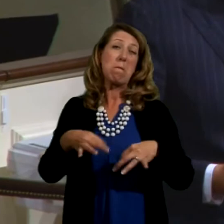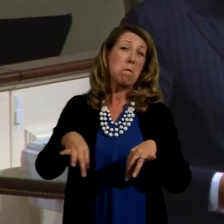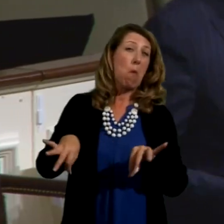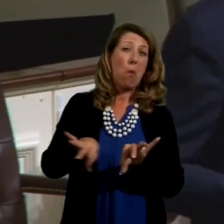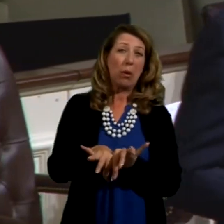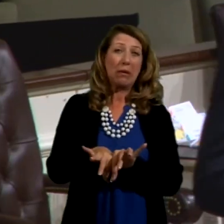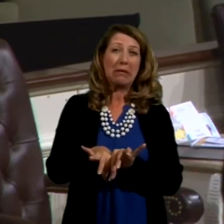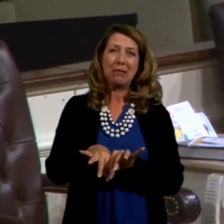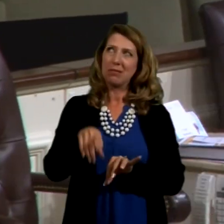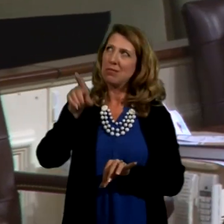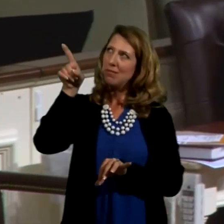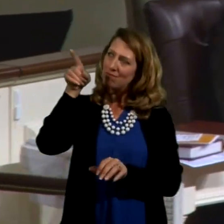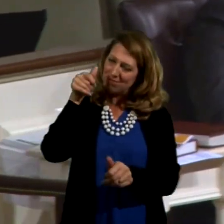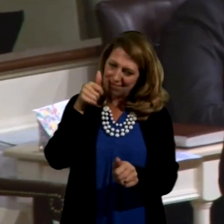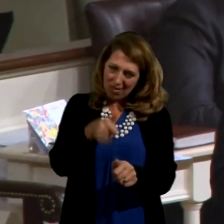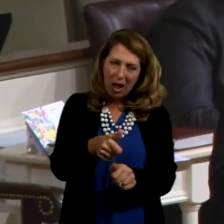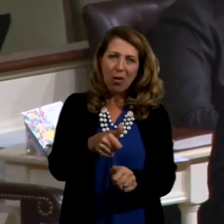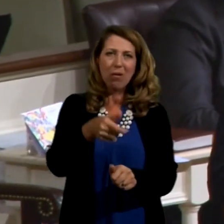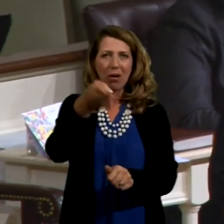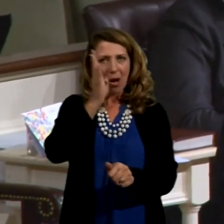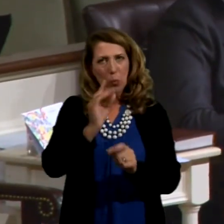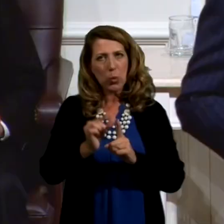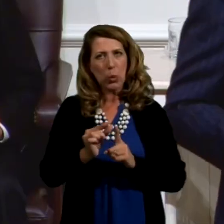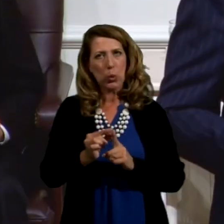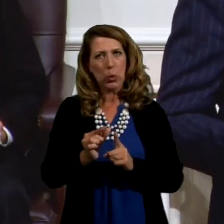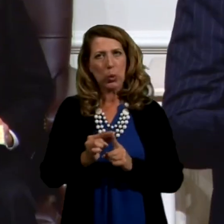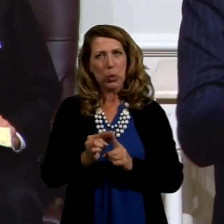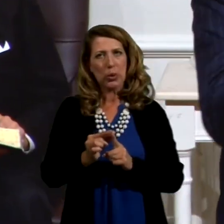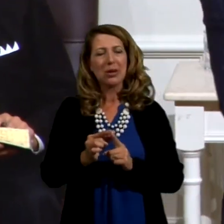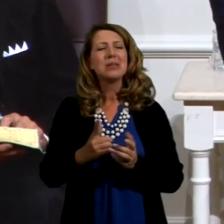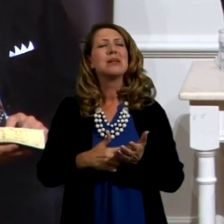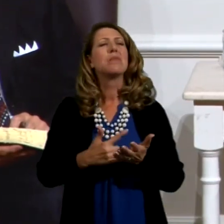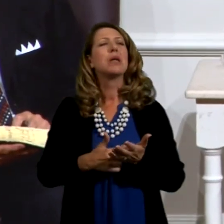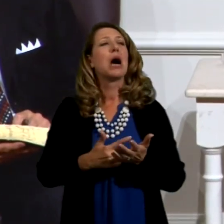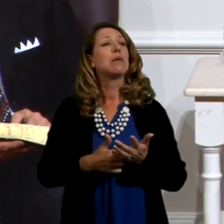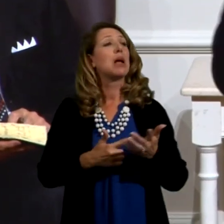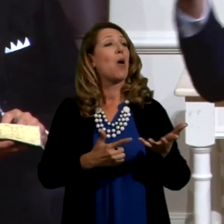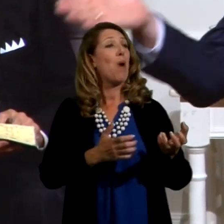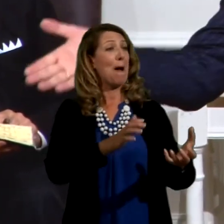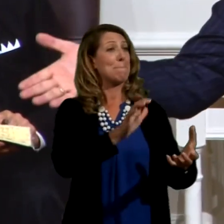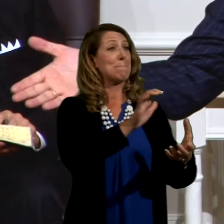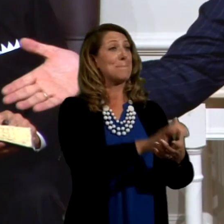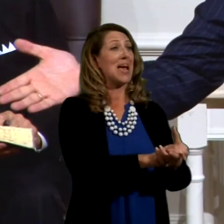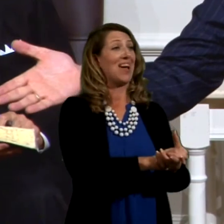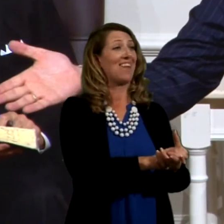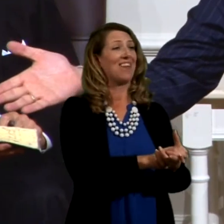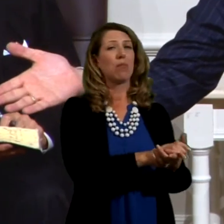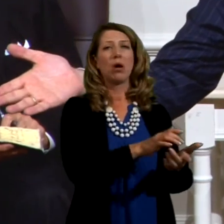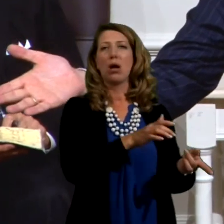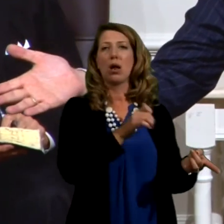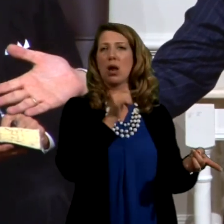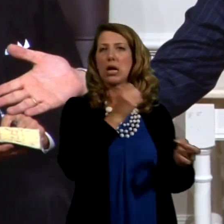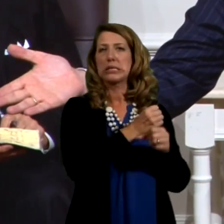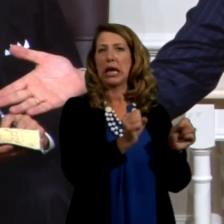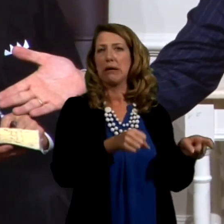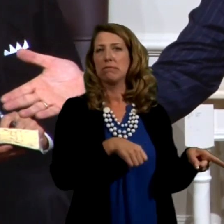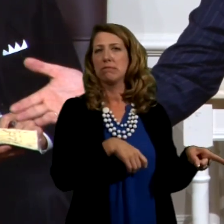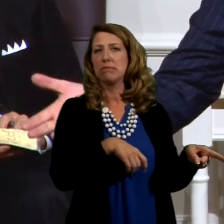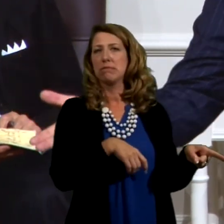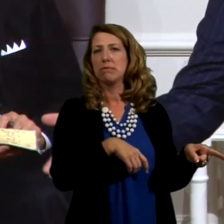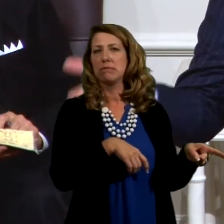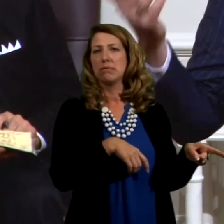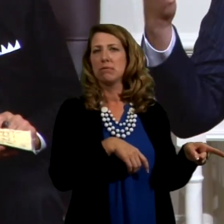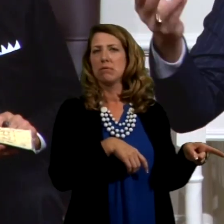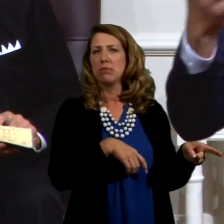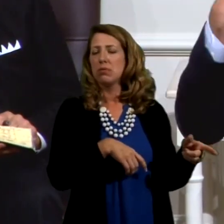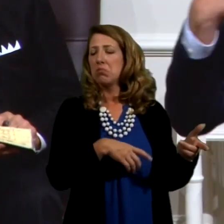what God's Word says. Every once in a while, I'll find someone who wants to marry someone who is not a Christian. And